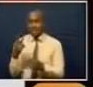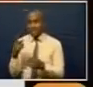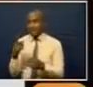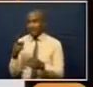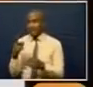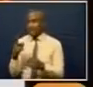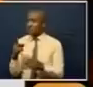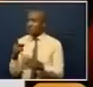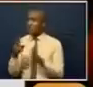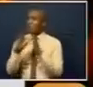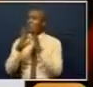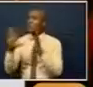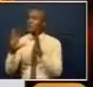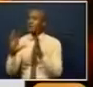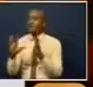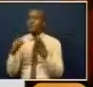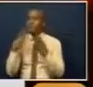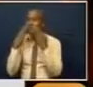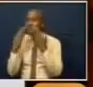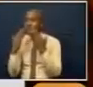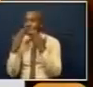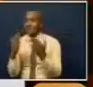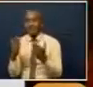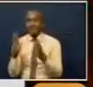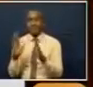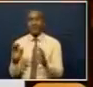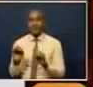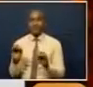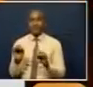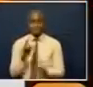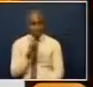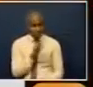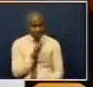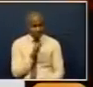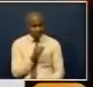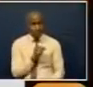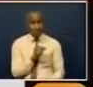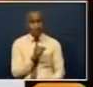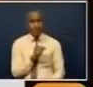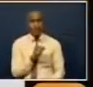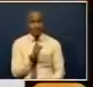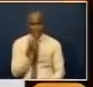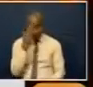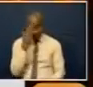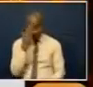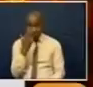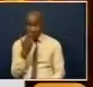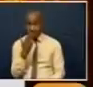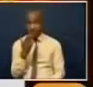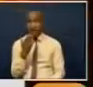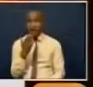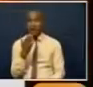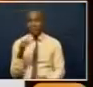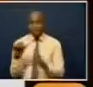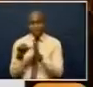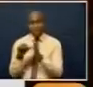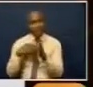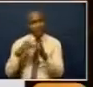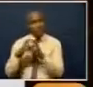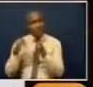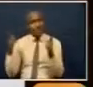be popular just to the whims of the people. But you see, what you see on Zongo's Twitter is what he's doing on the ground. Our problems are huge in the city.